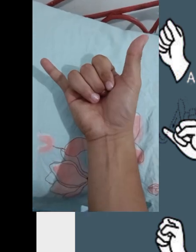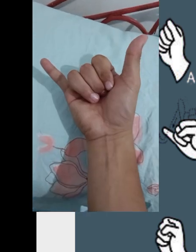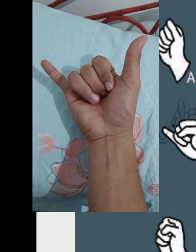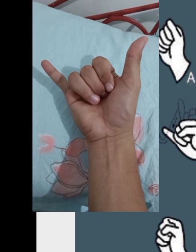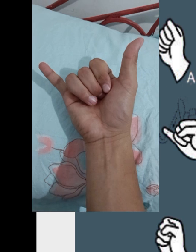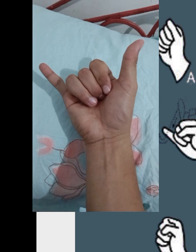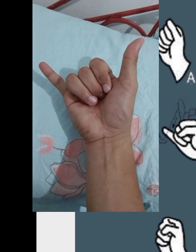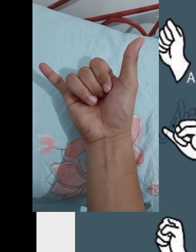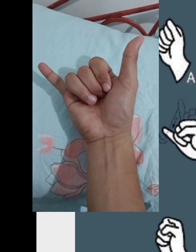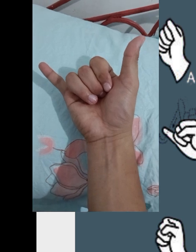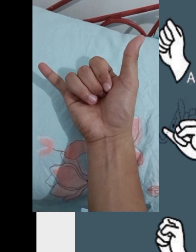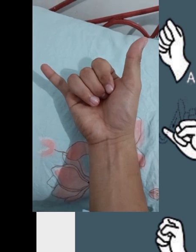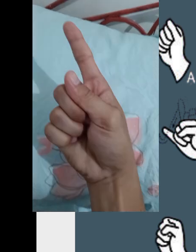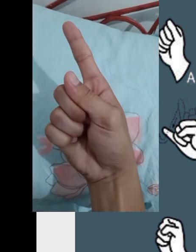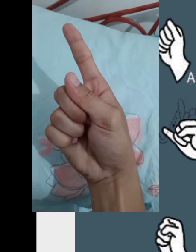Y,